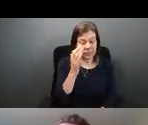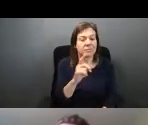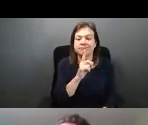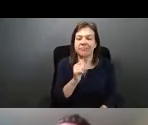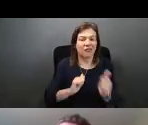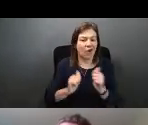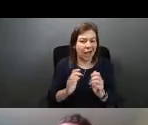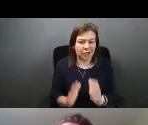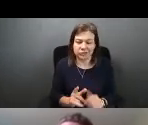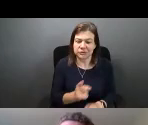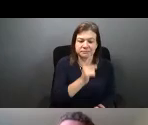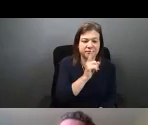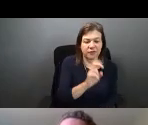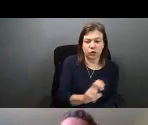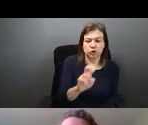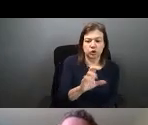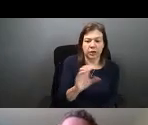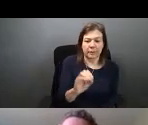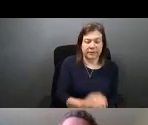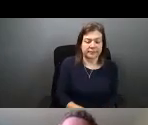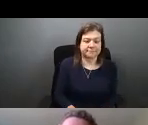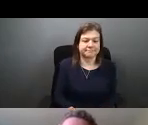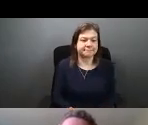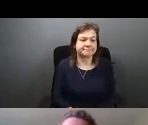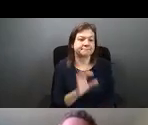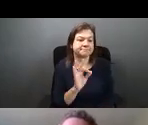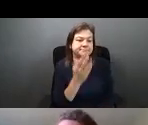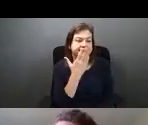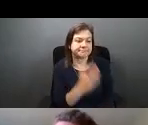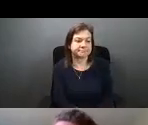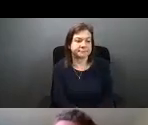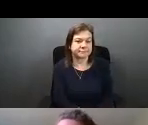the touring company. Thank you.